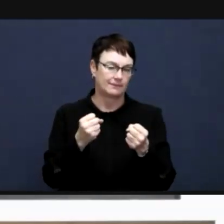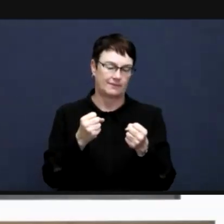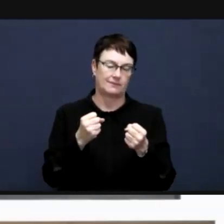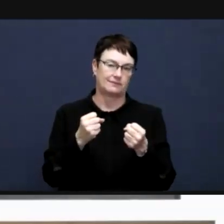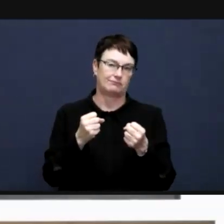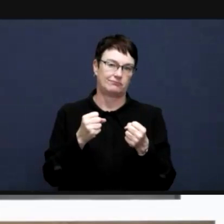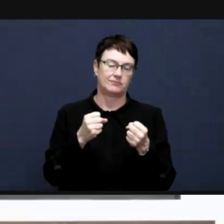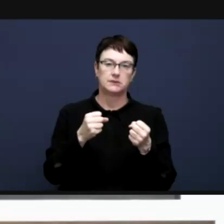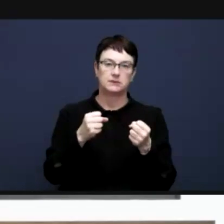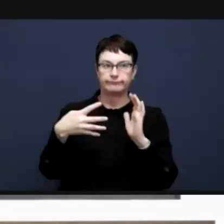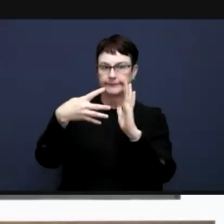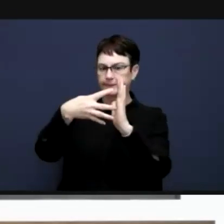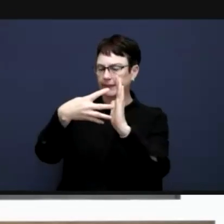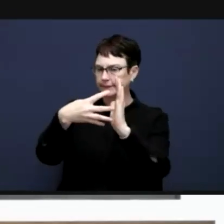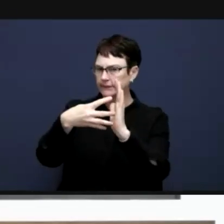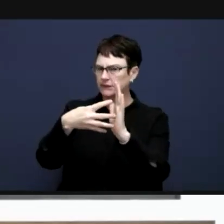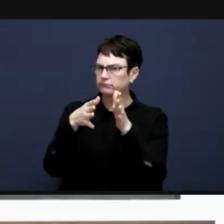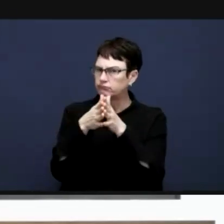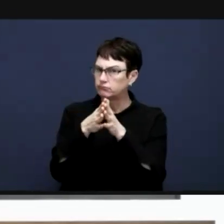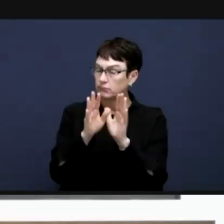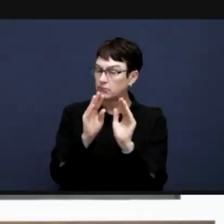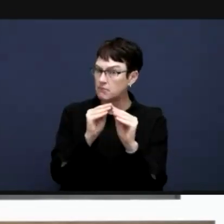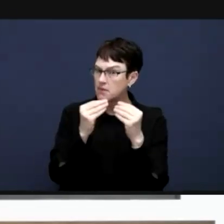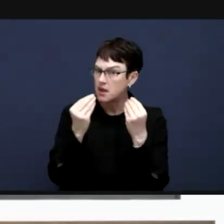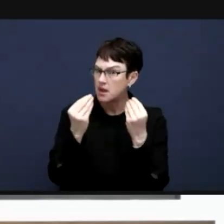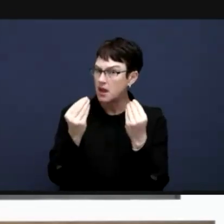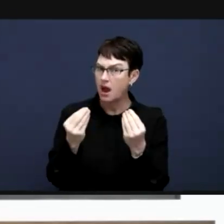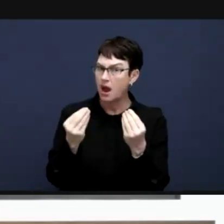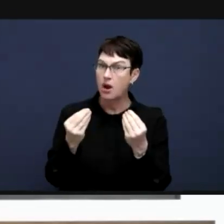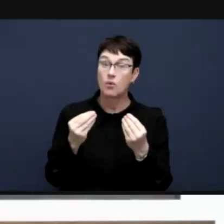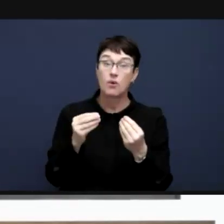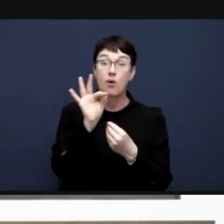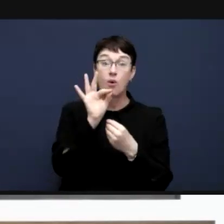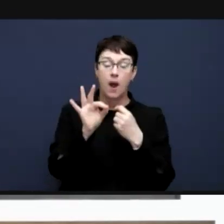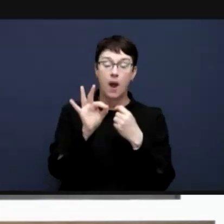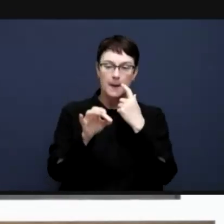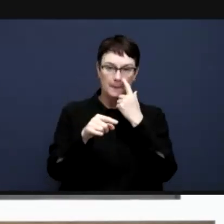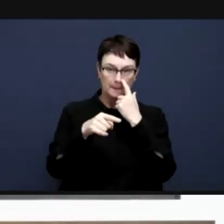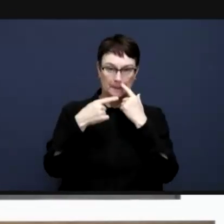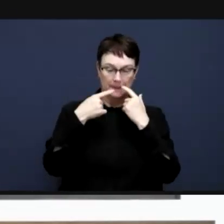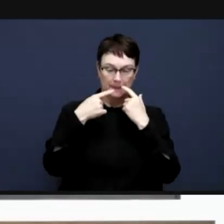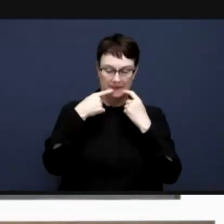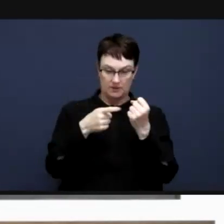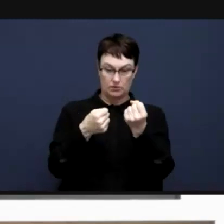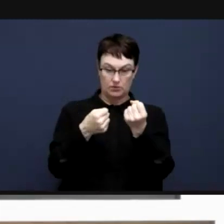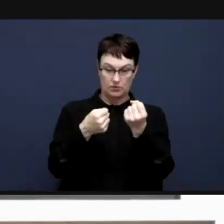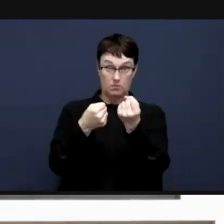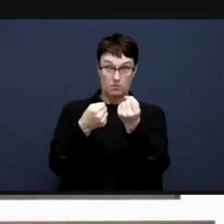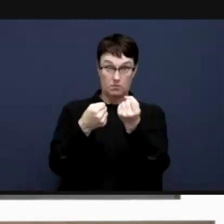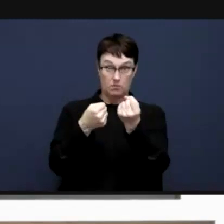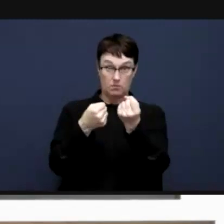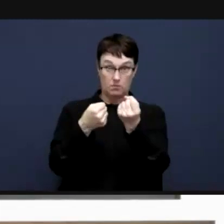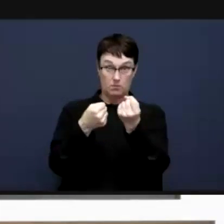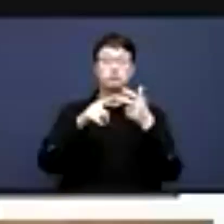testing description, because in the requirements it says support services, in the testing part it says ICT support services, and it's a relevant difference